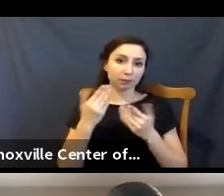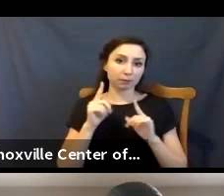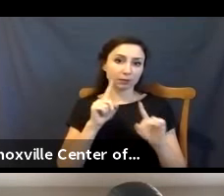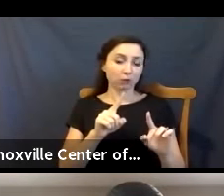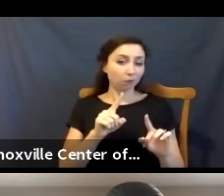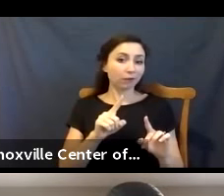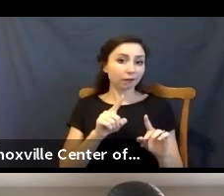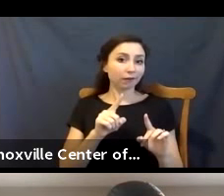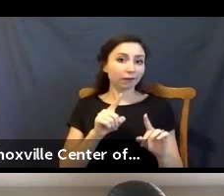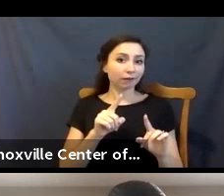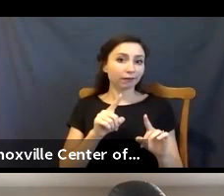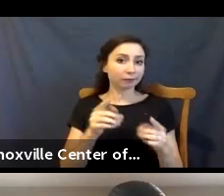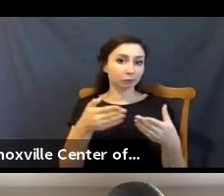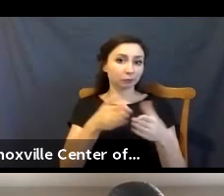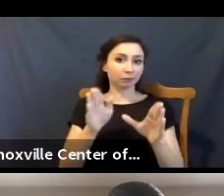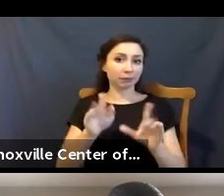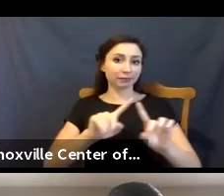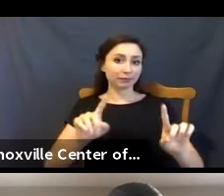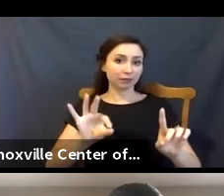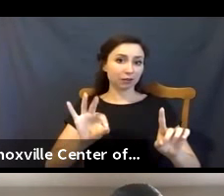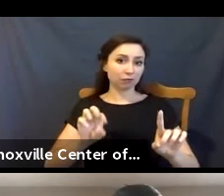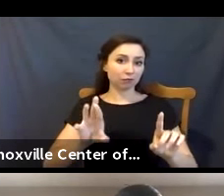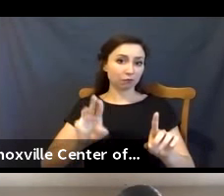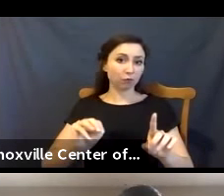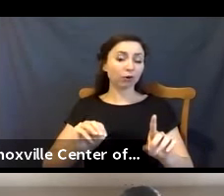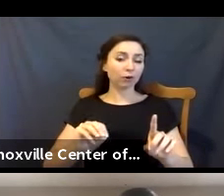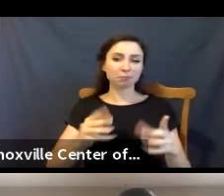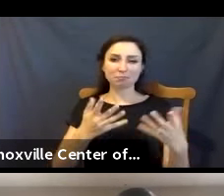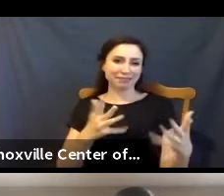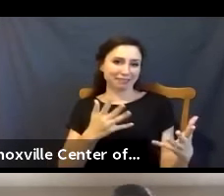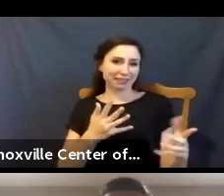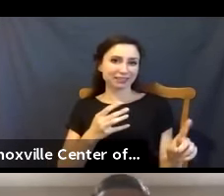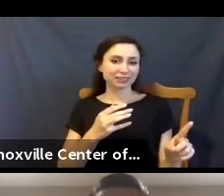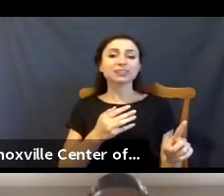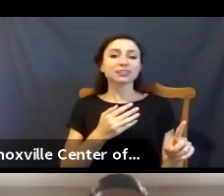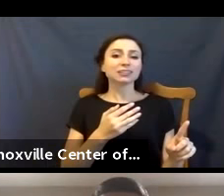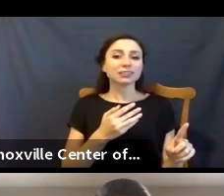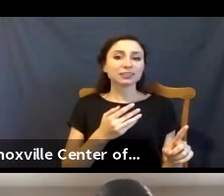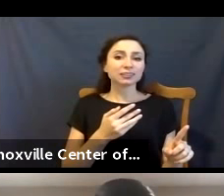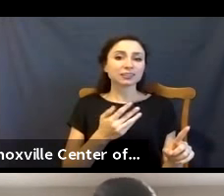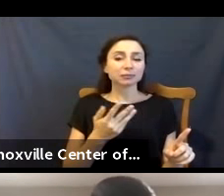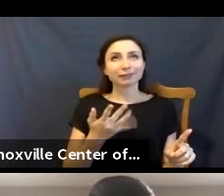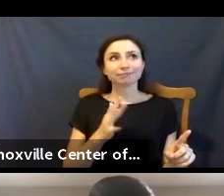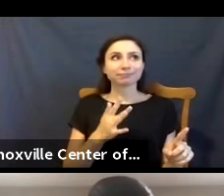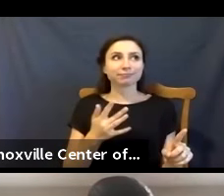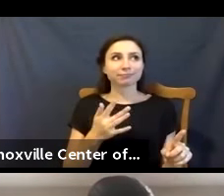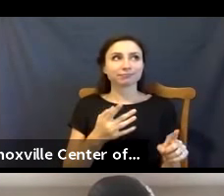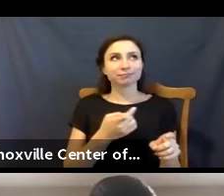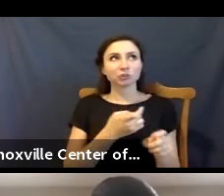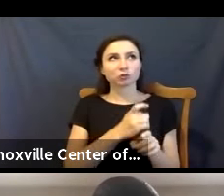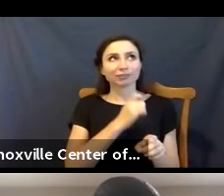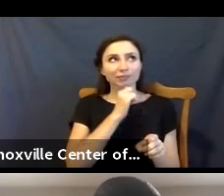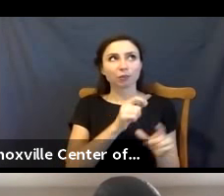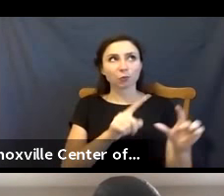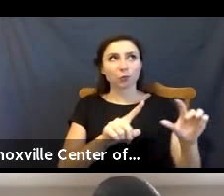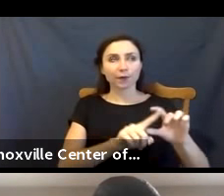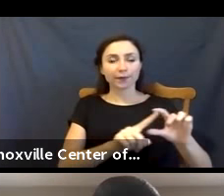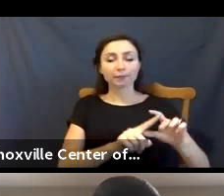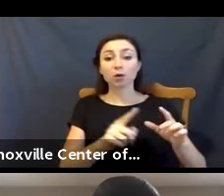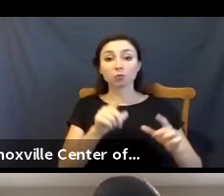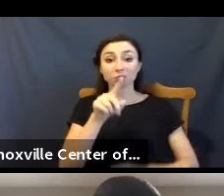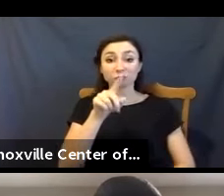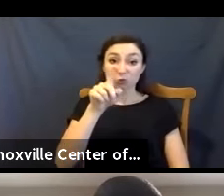at another forum. But that's it. The trick is, or not trick, it's the wrong word. What you need to